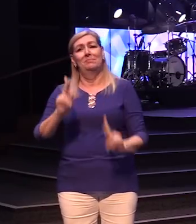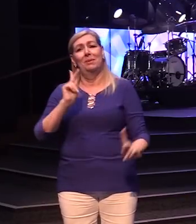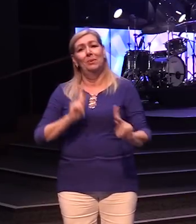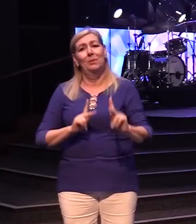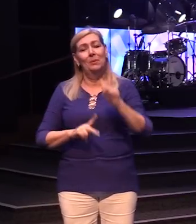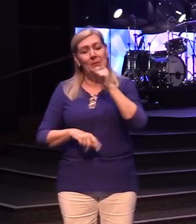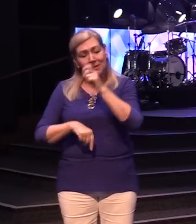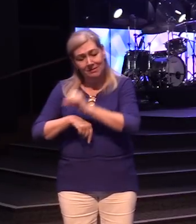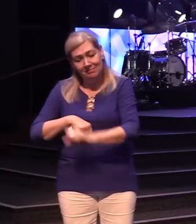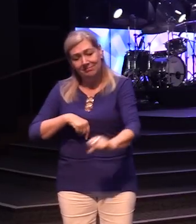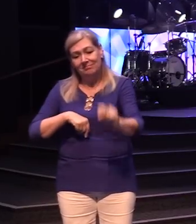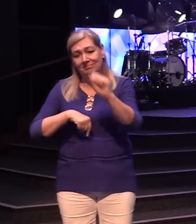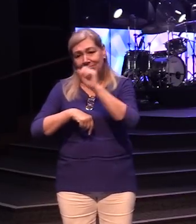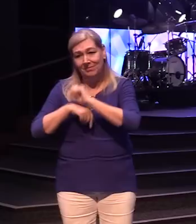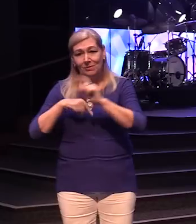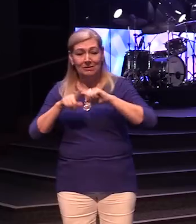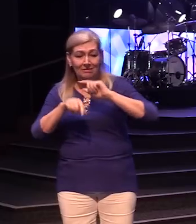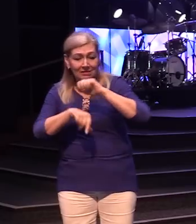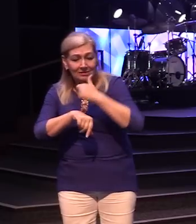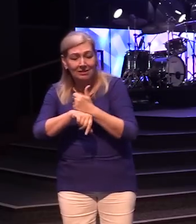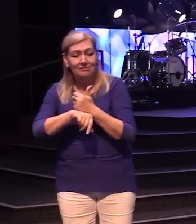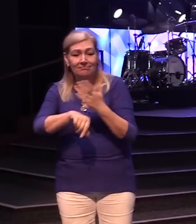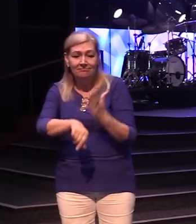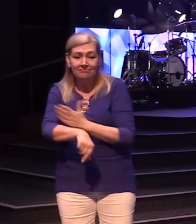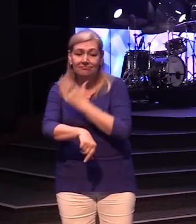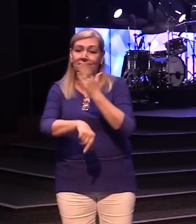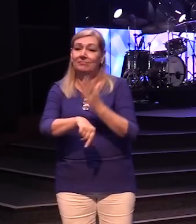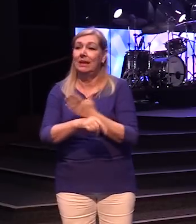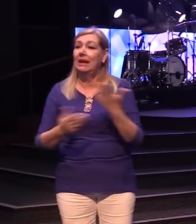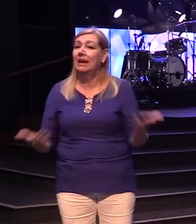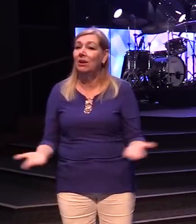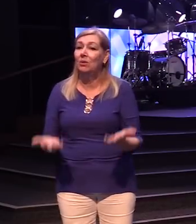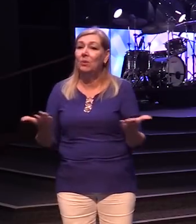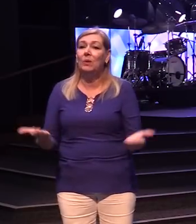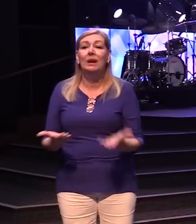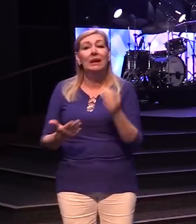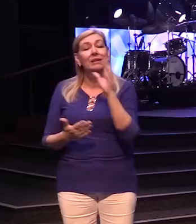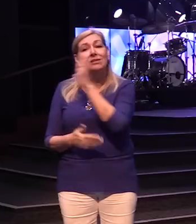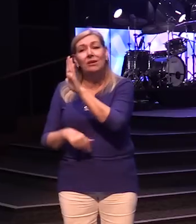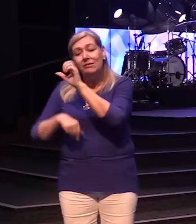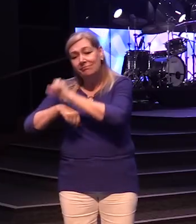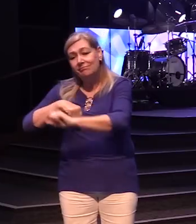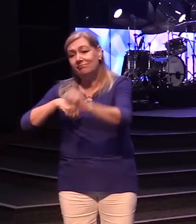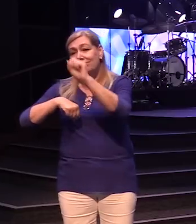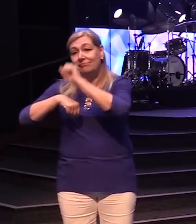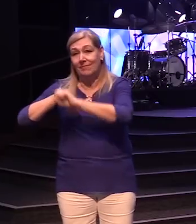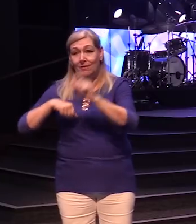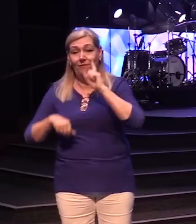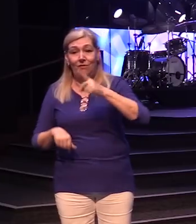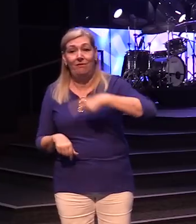It was guarded at the cost of the blood of exceptional patriots.